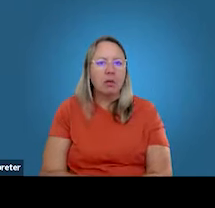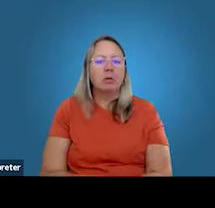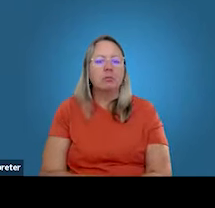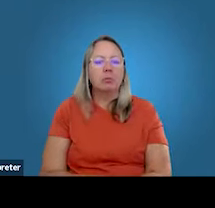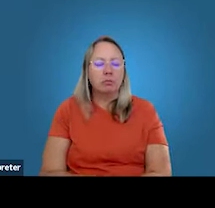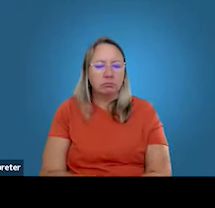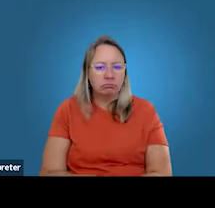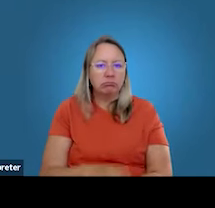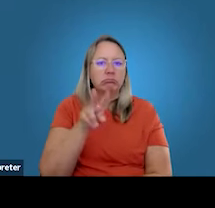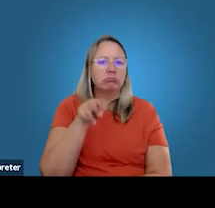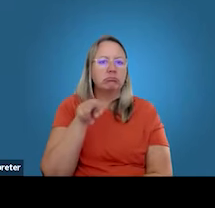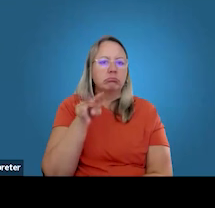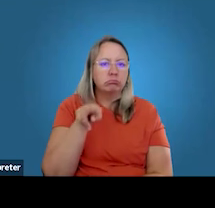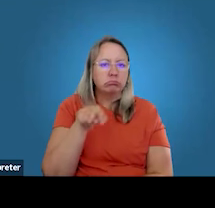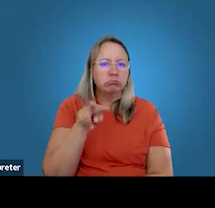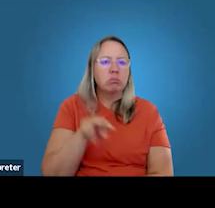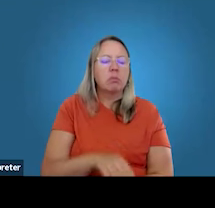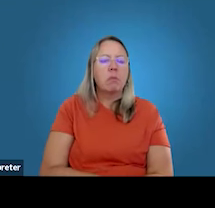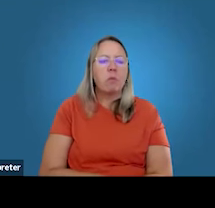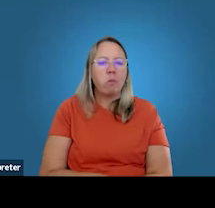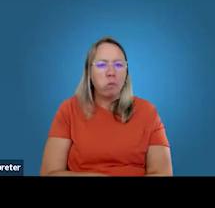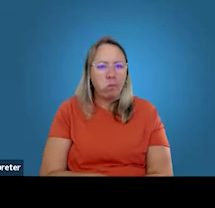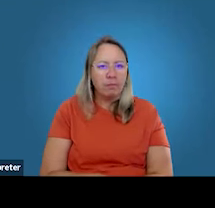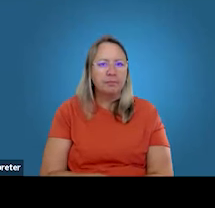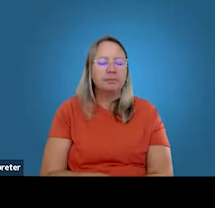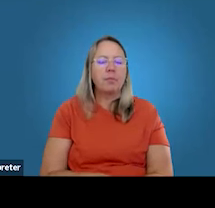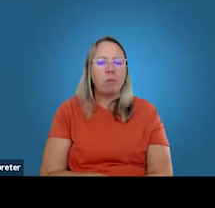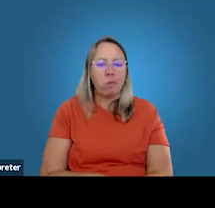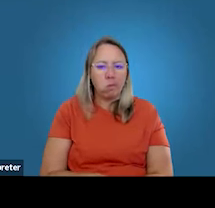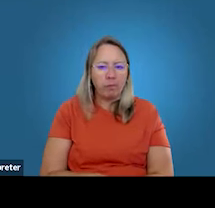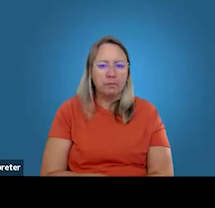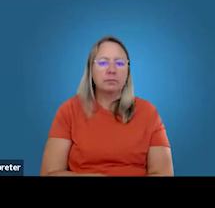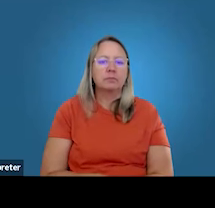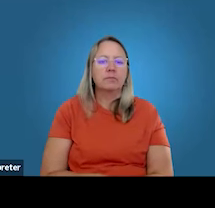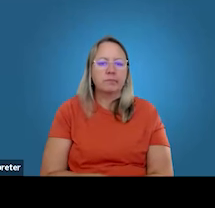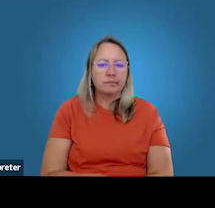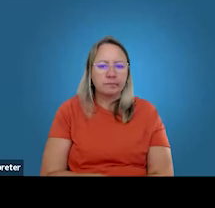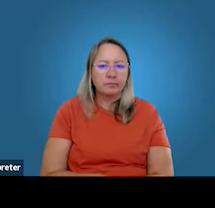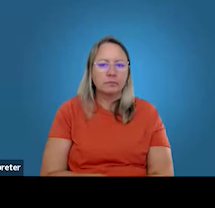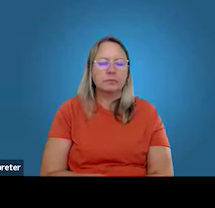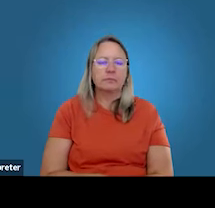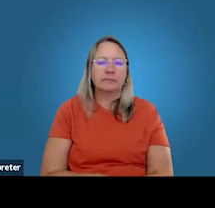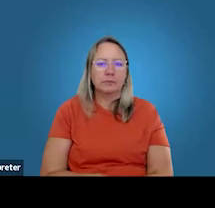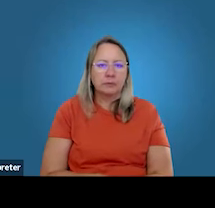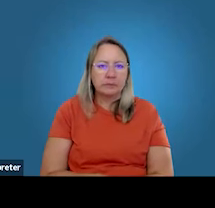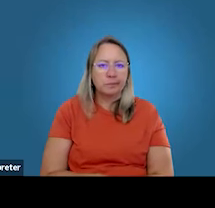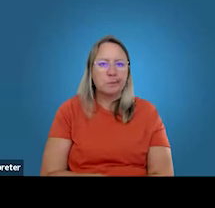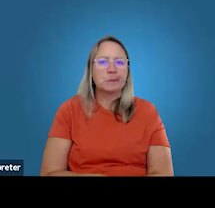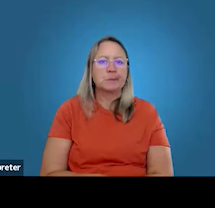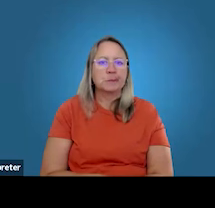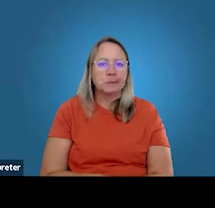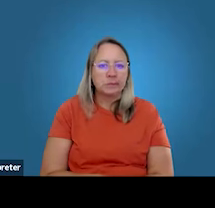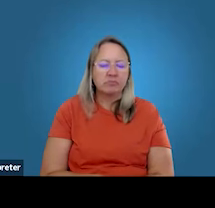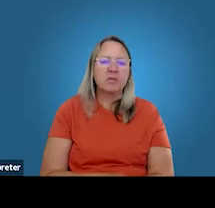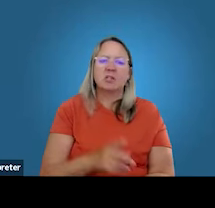global warming, wanting to make a difference. Okay, brilliant. Right, so that's our start point,